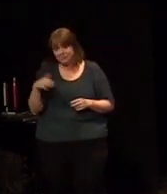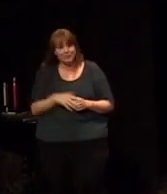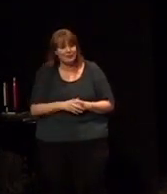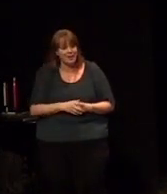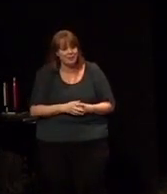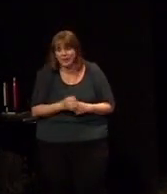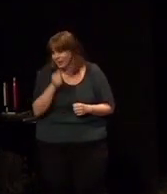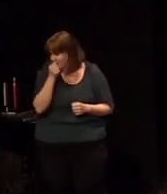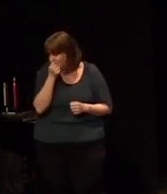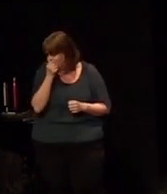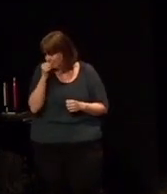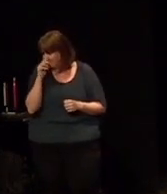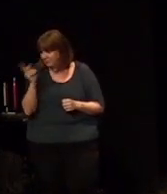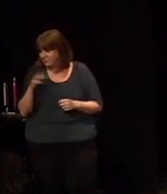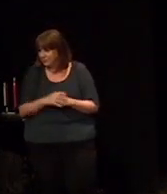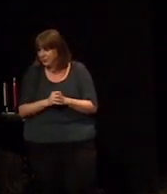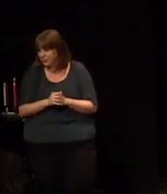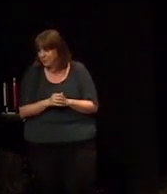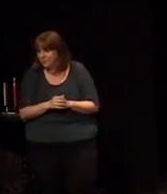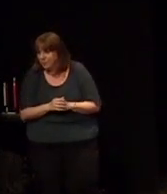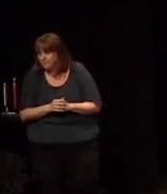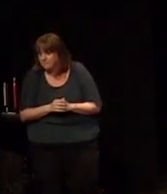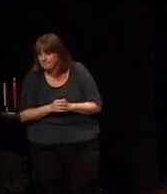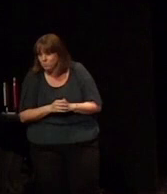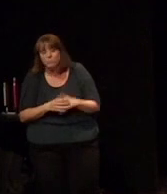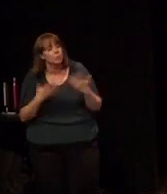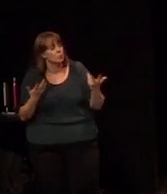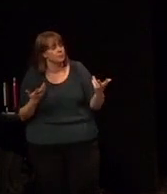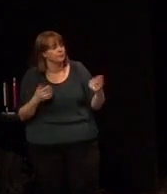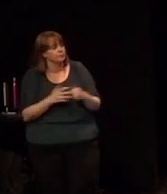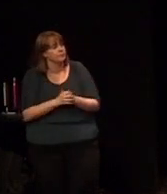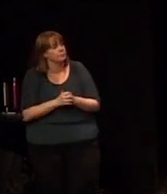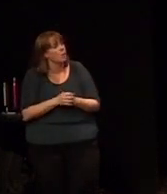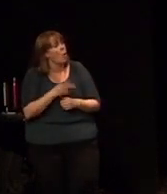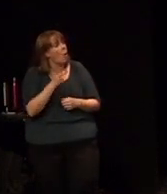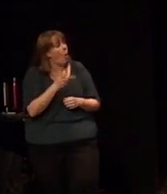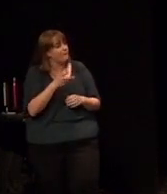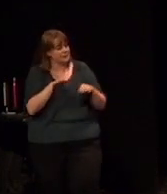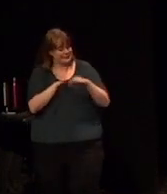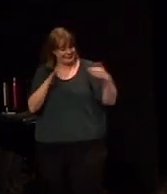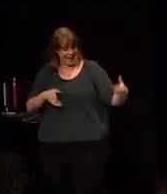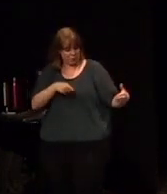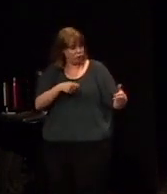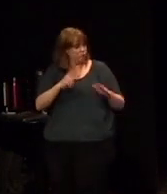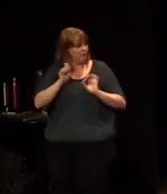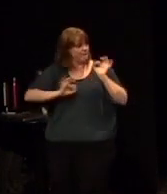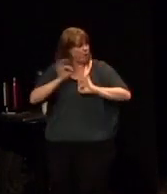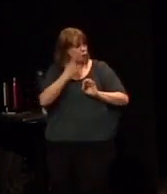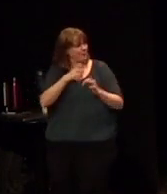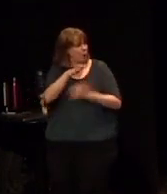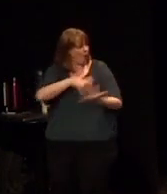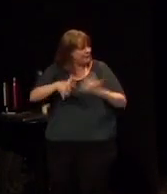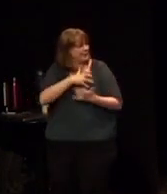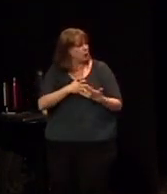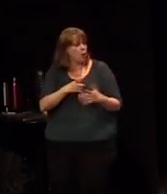Could you just repeat that again, just so I'm not clear on the question? Sorry. So, quite often what's on stage is very complicated in terms of